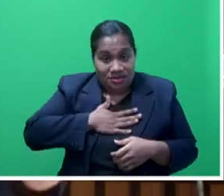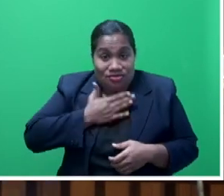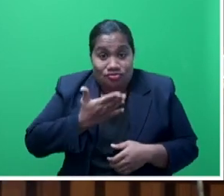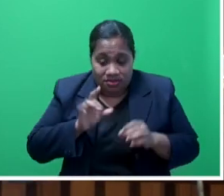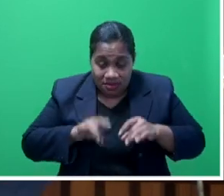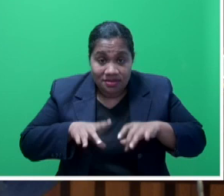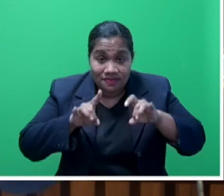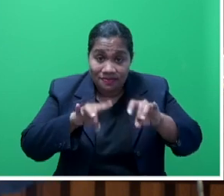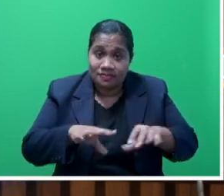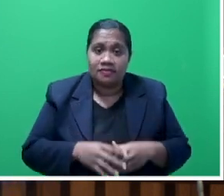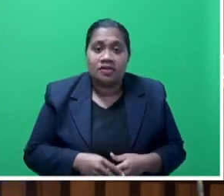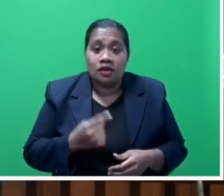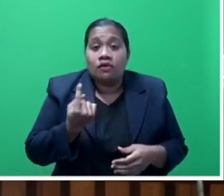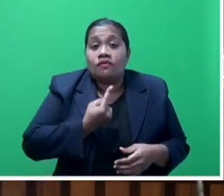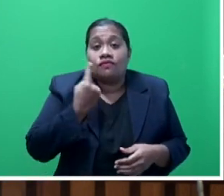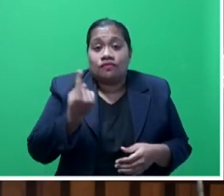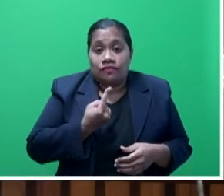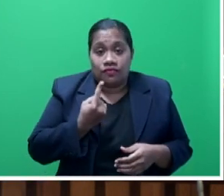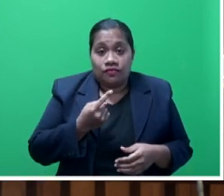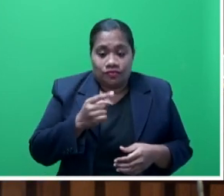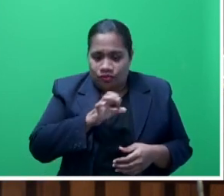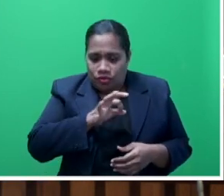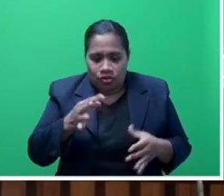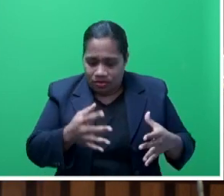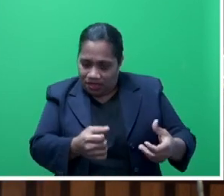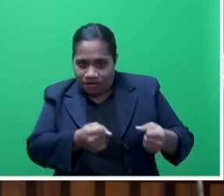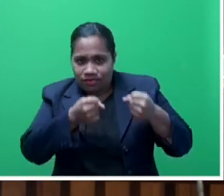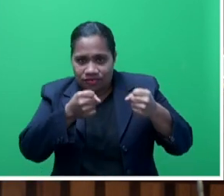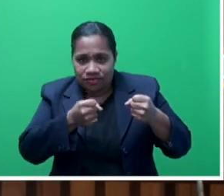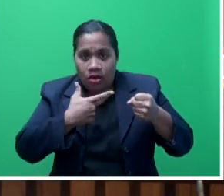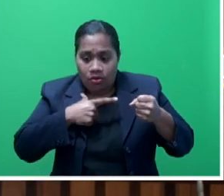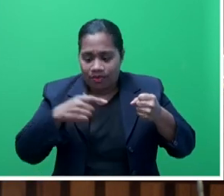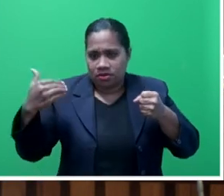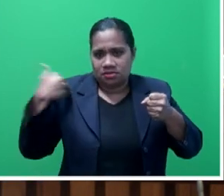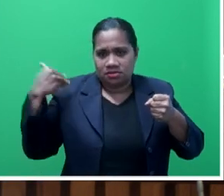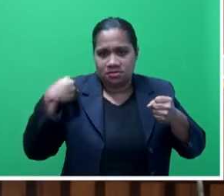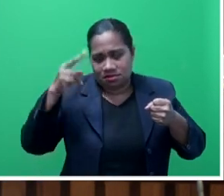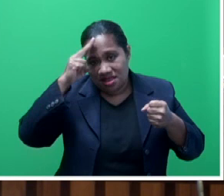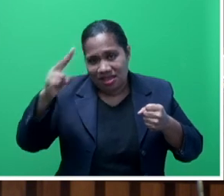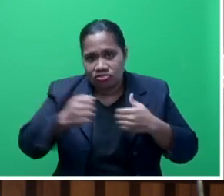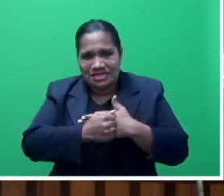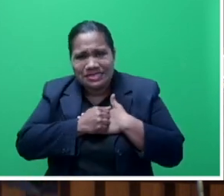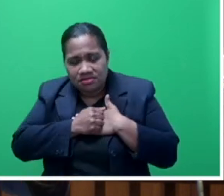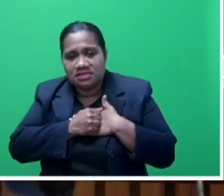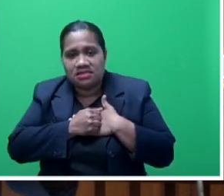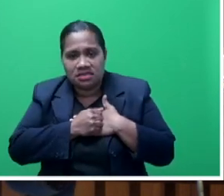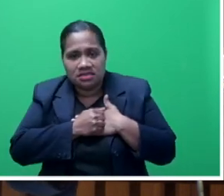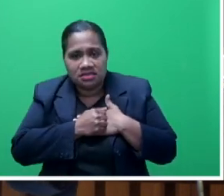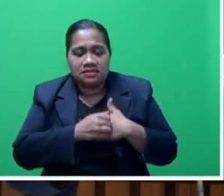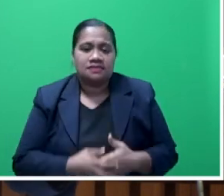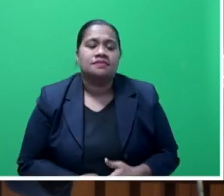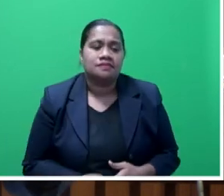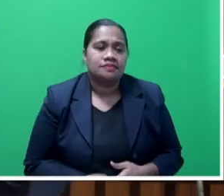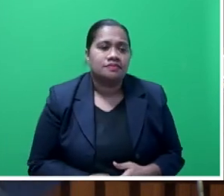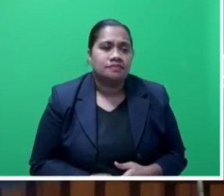Australia for those deals not to go ahead because it affected national security. Artificial intelligence is